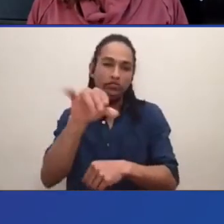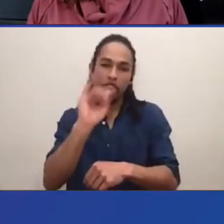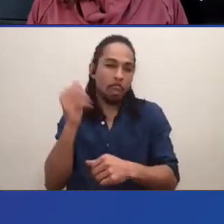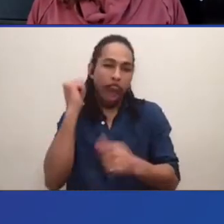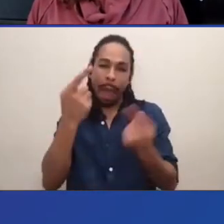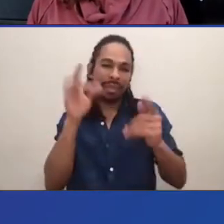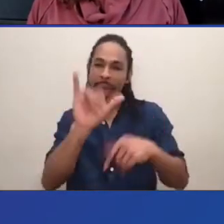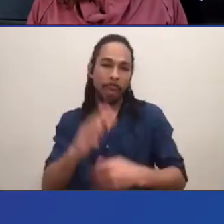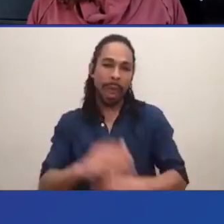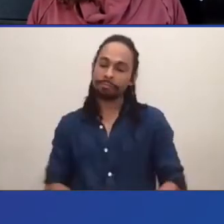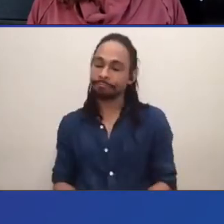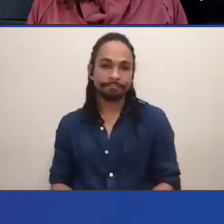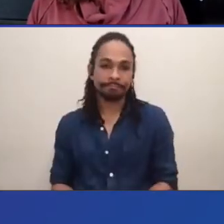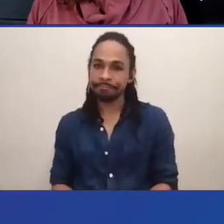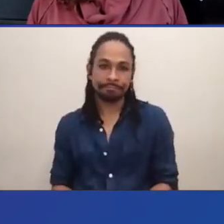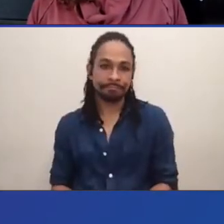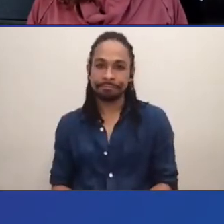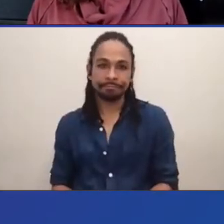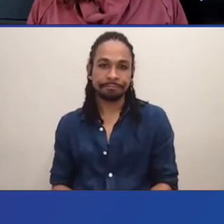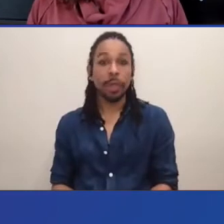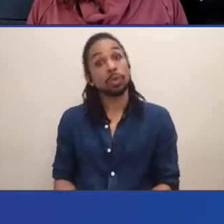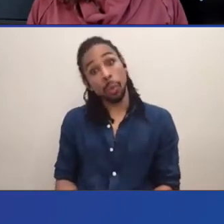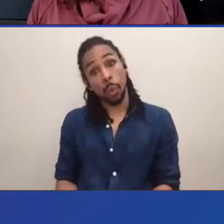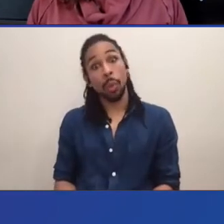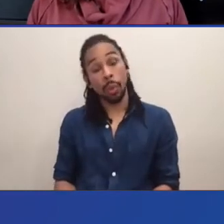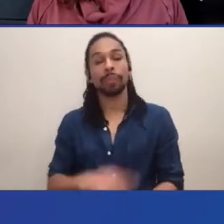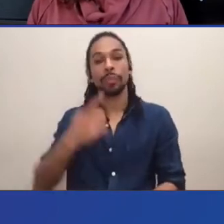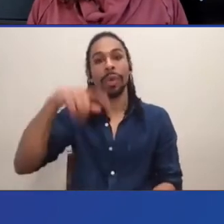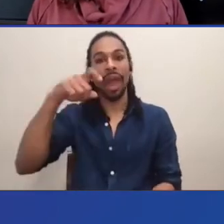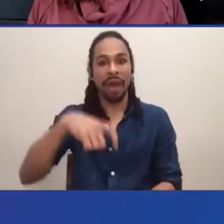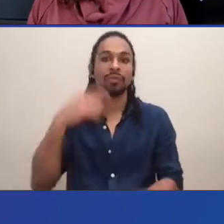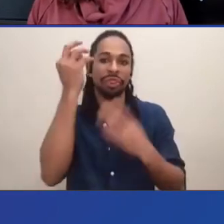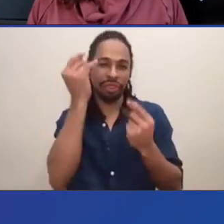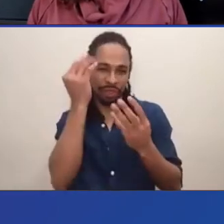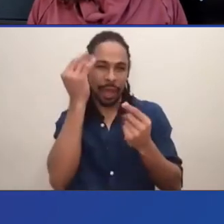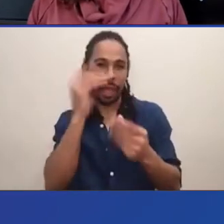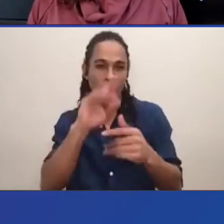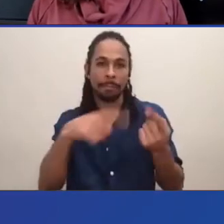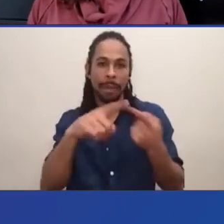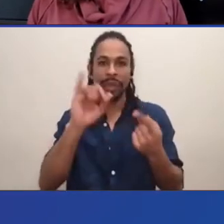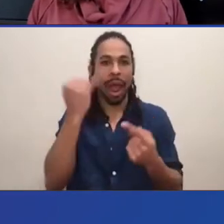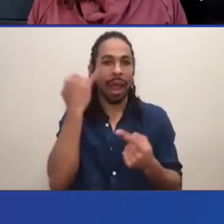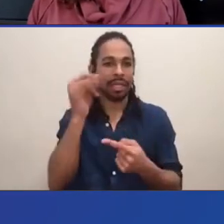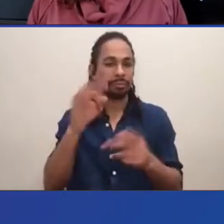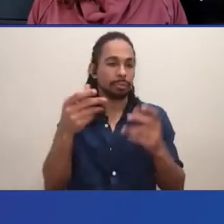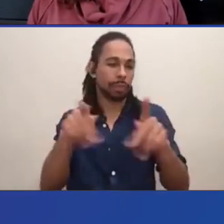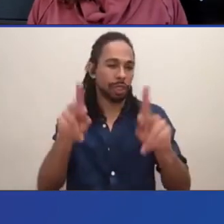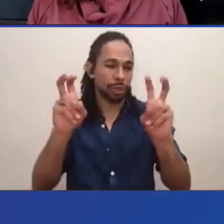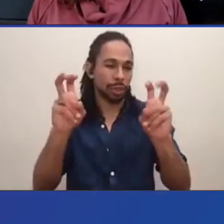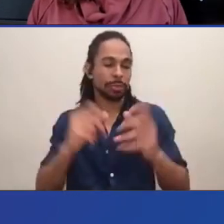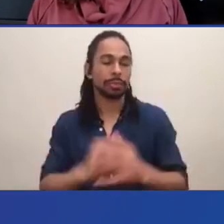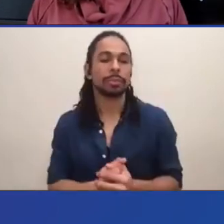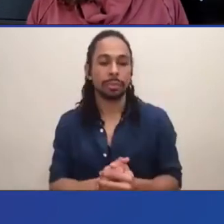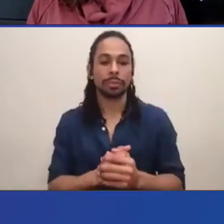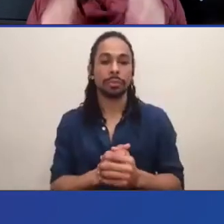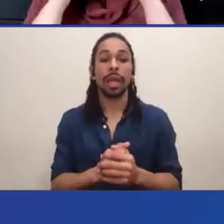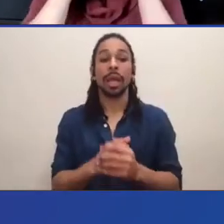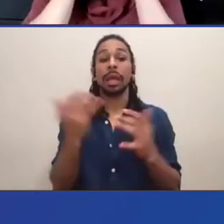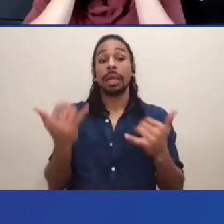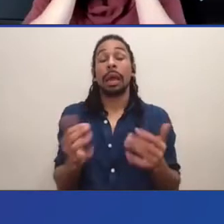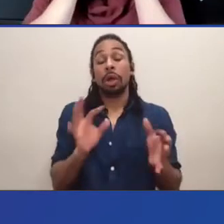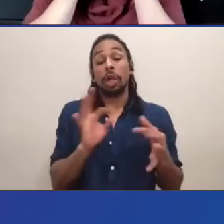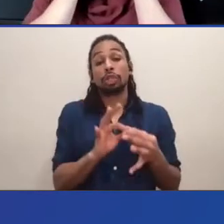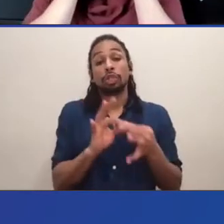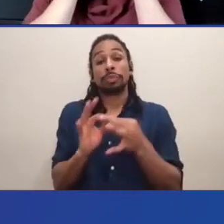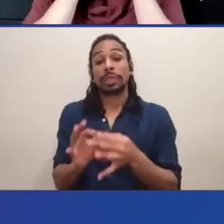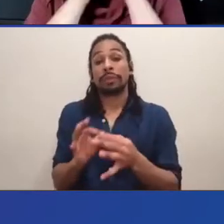have to kind of think about, this idea of permission. Now, in terms of like who or